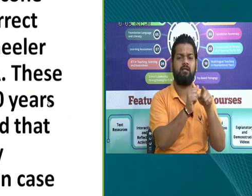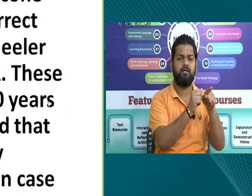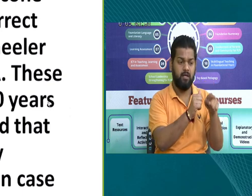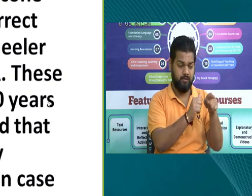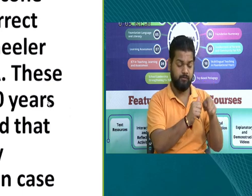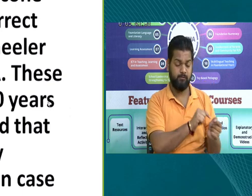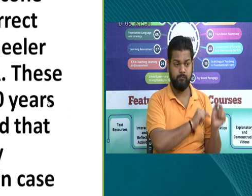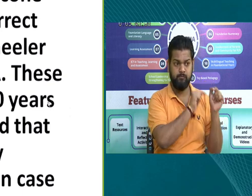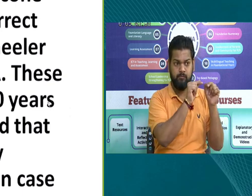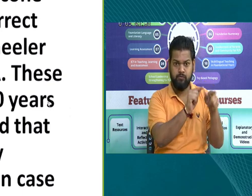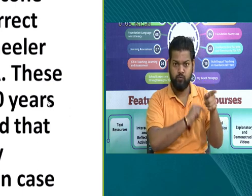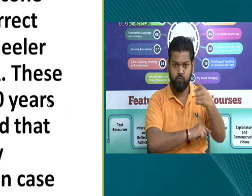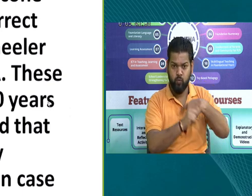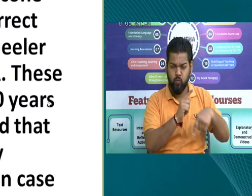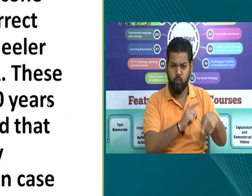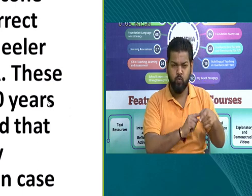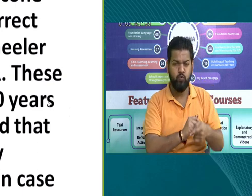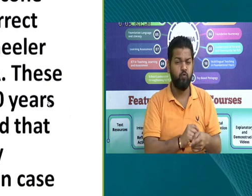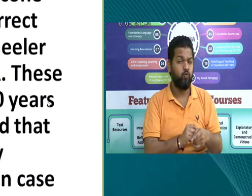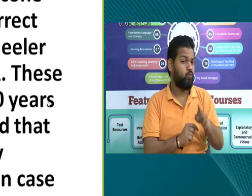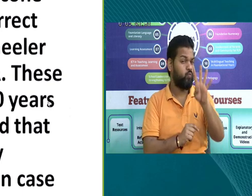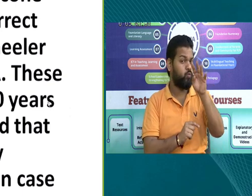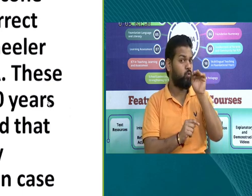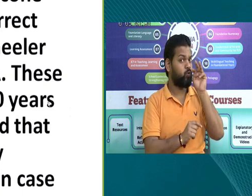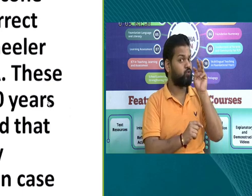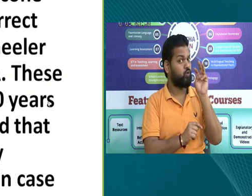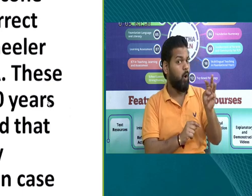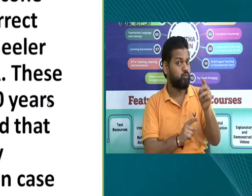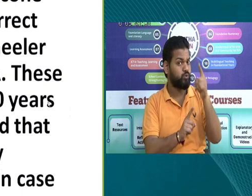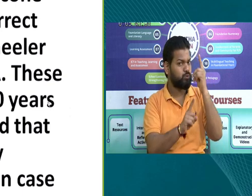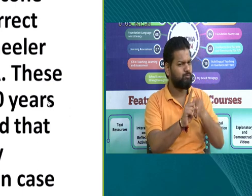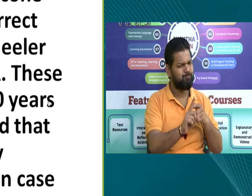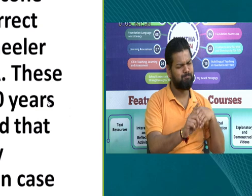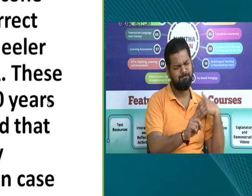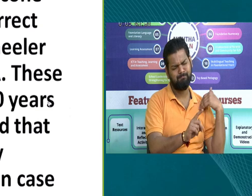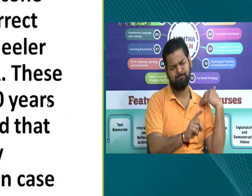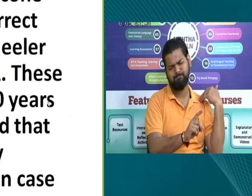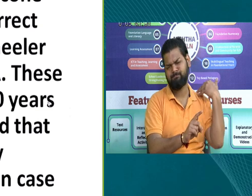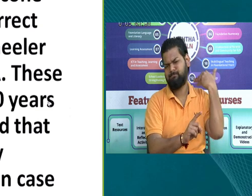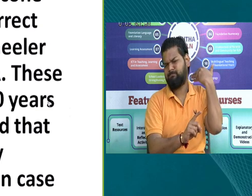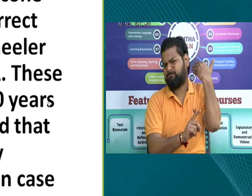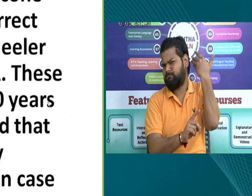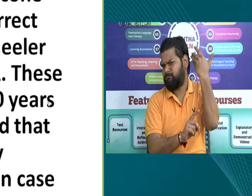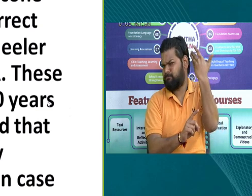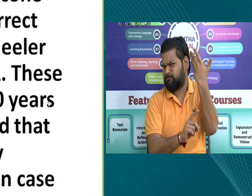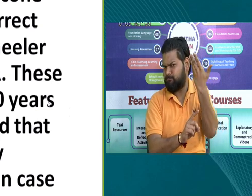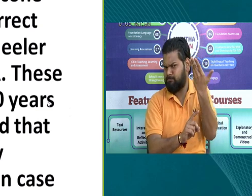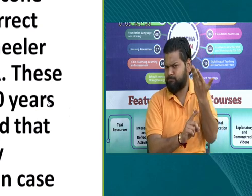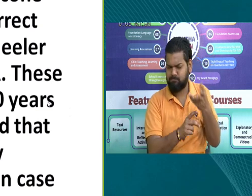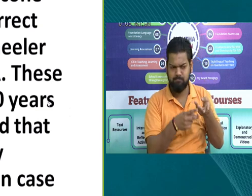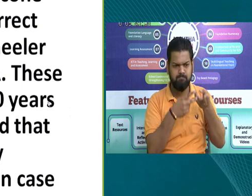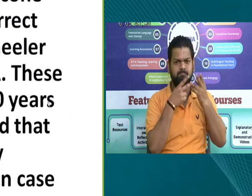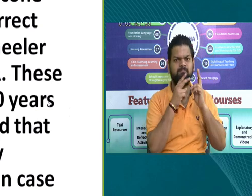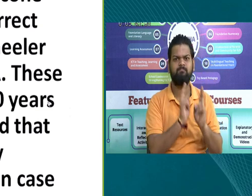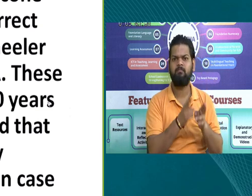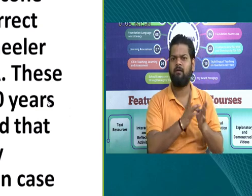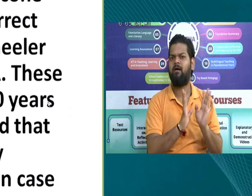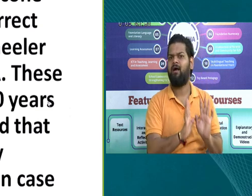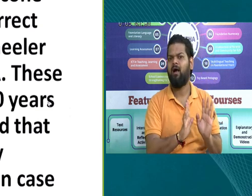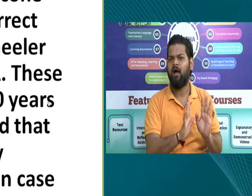old. Can you imagine, children? A tree which is 4,000 years ago, old, sorry. Mr.